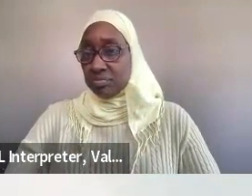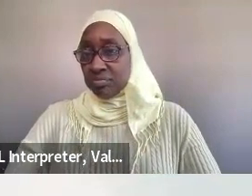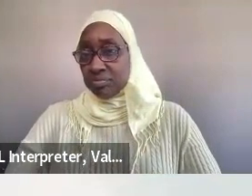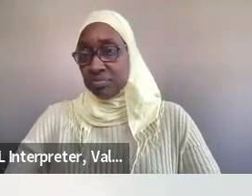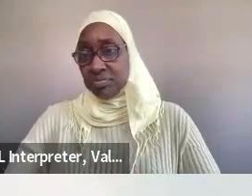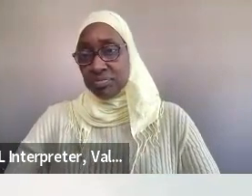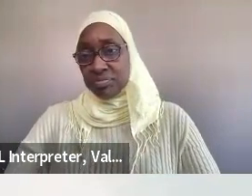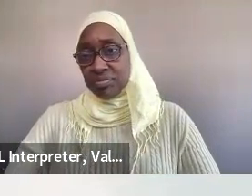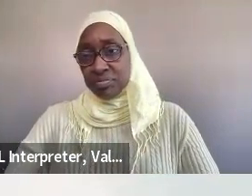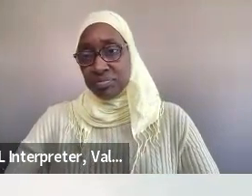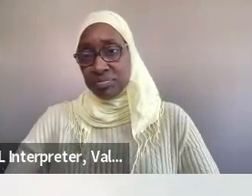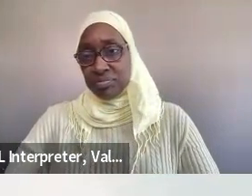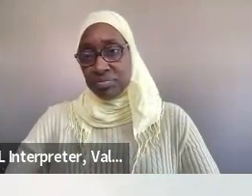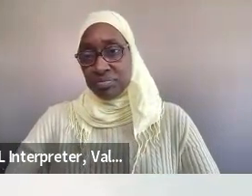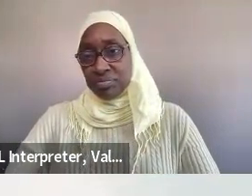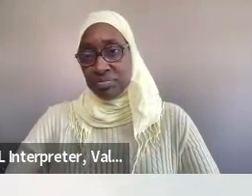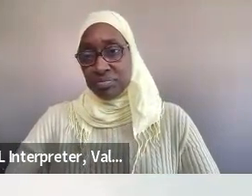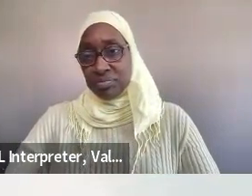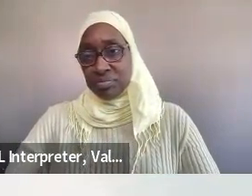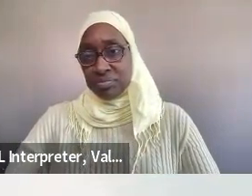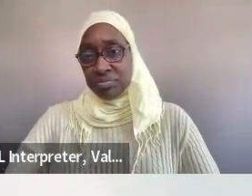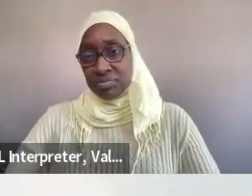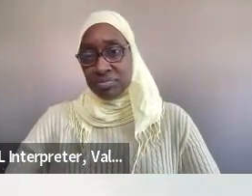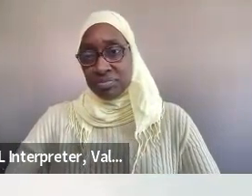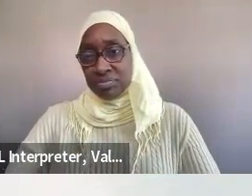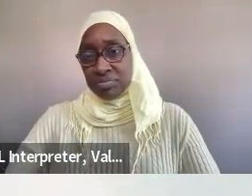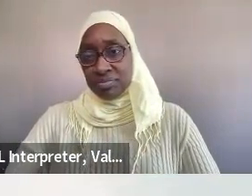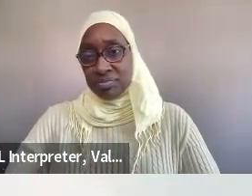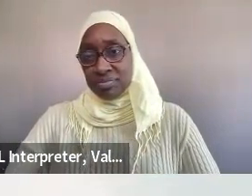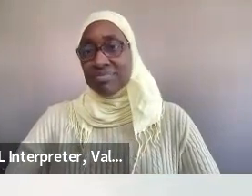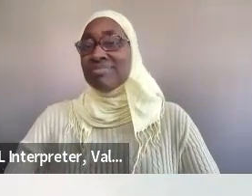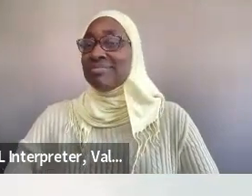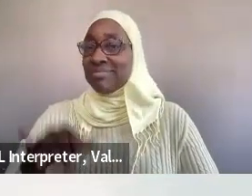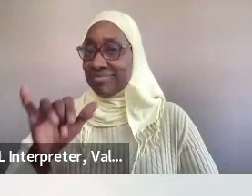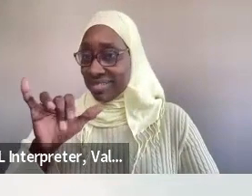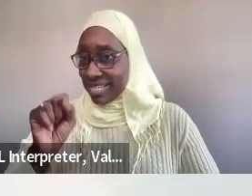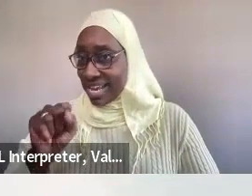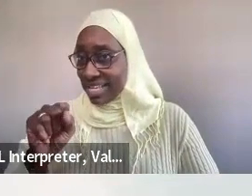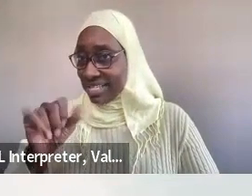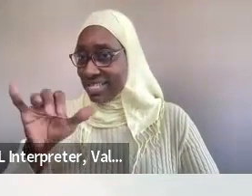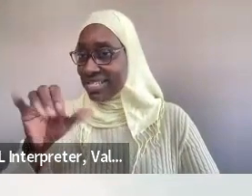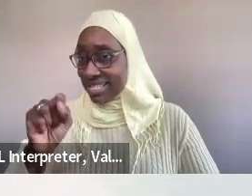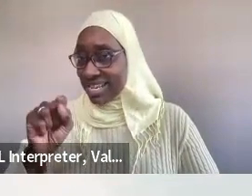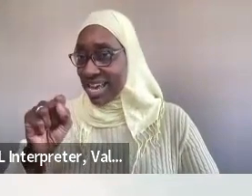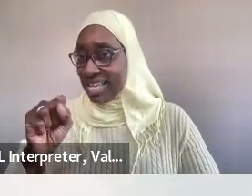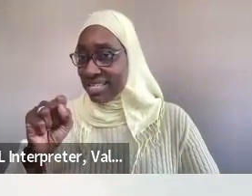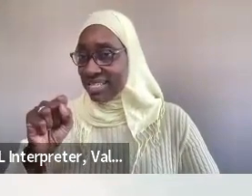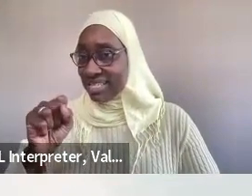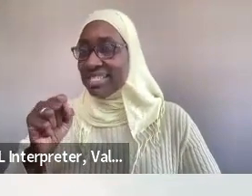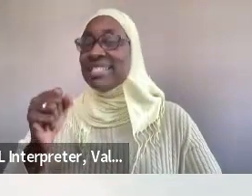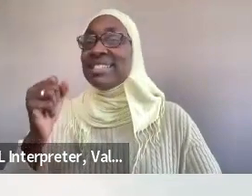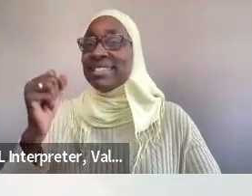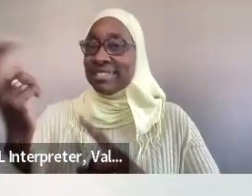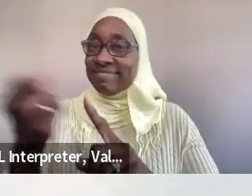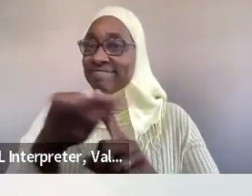Anyone? We get people. Yes. Yes, that is all about Allied, to get people